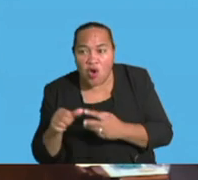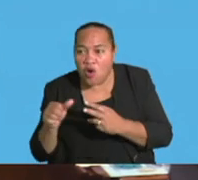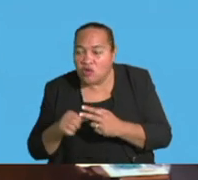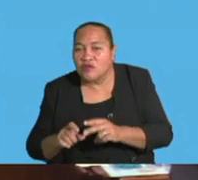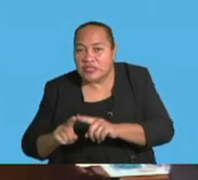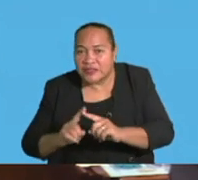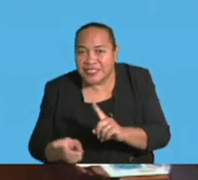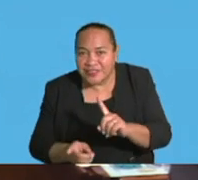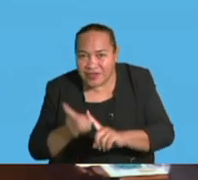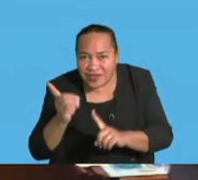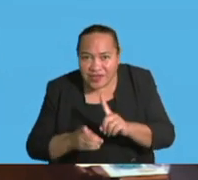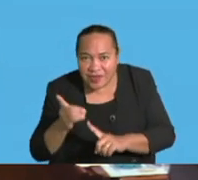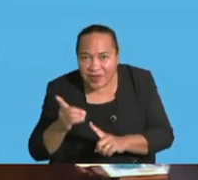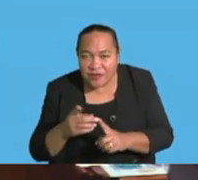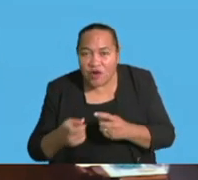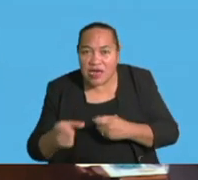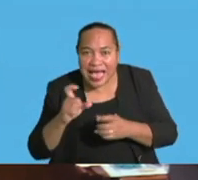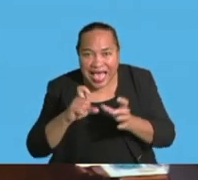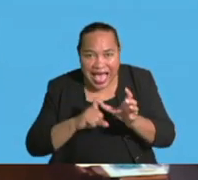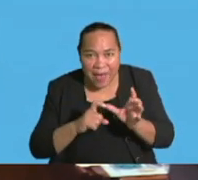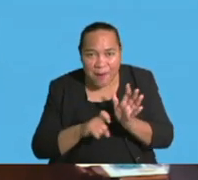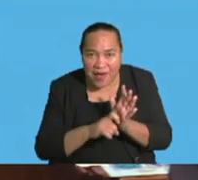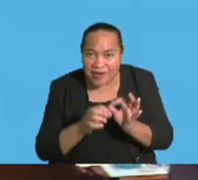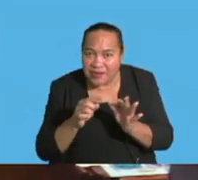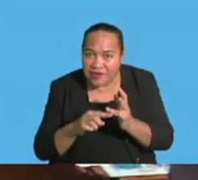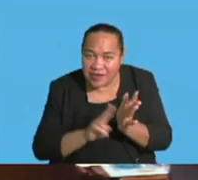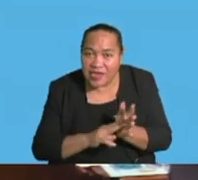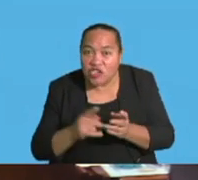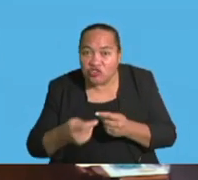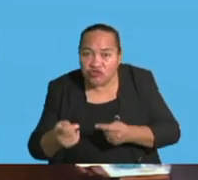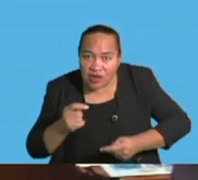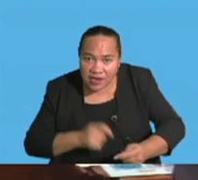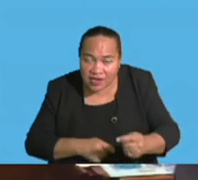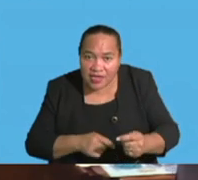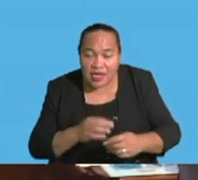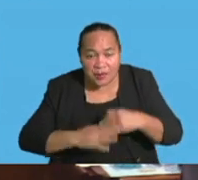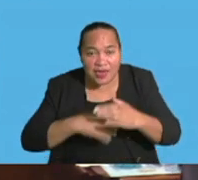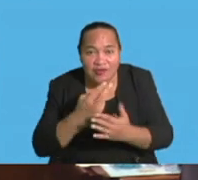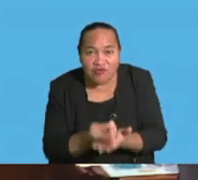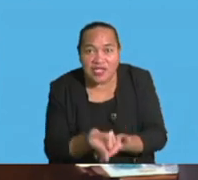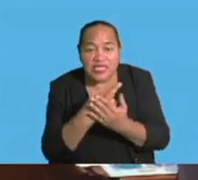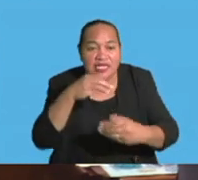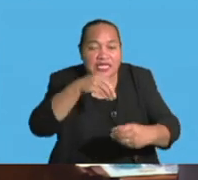development through carbon trading and benefit sharing, to building climate resilient communities.